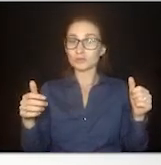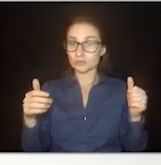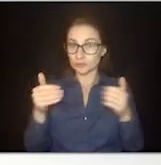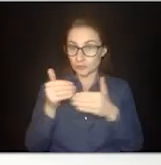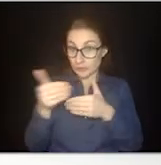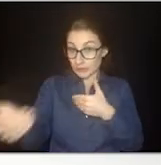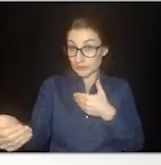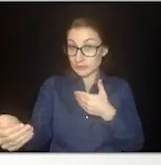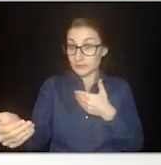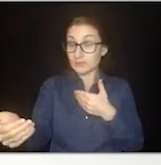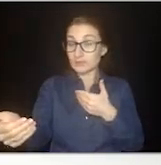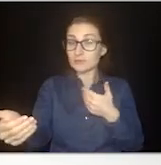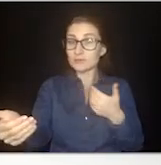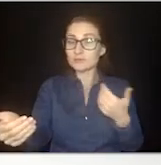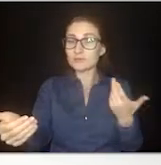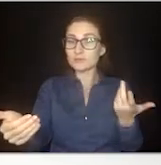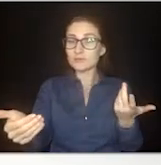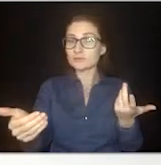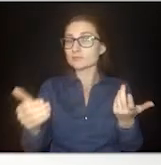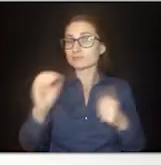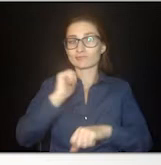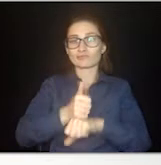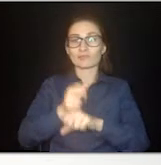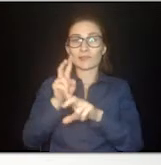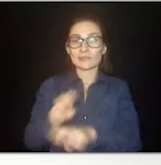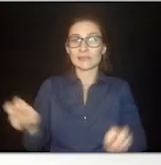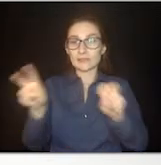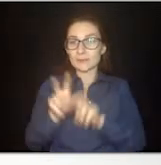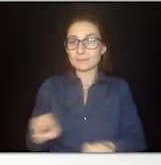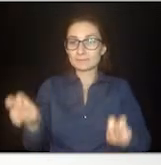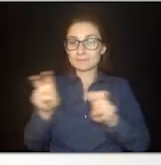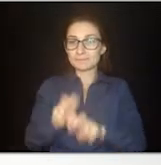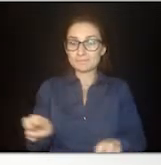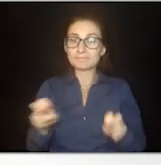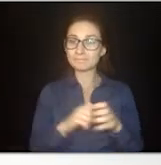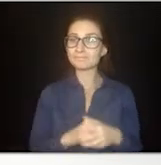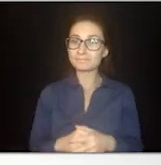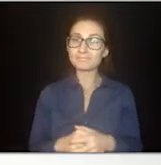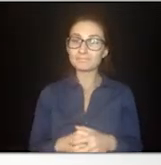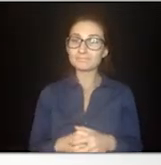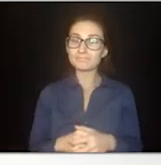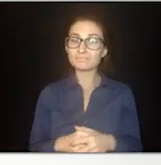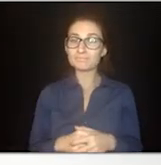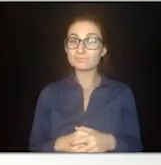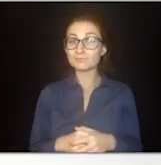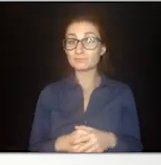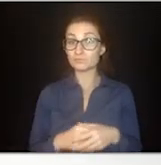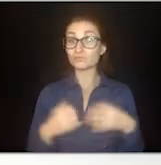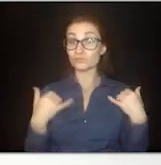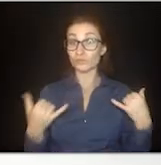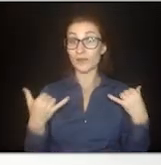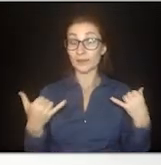you, then you're doing an assessment. So you